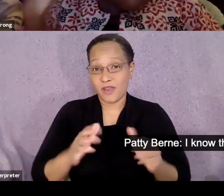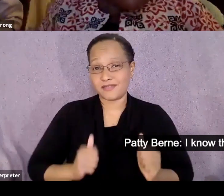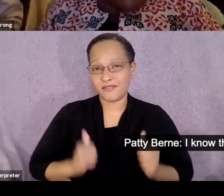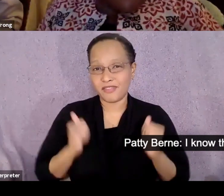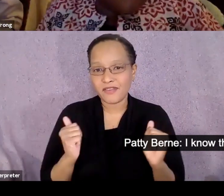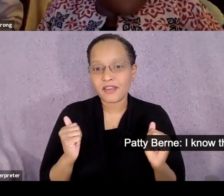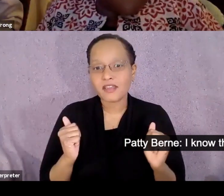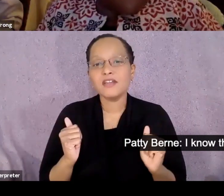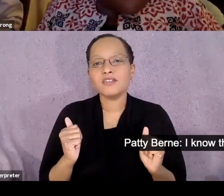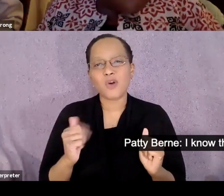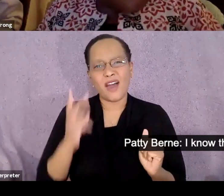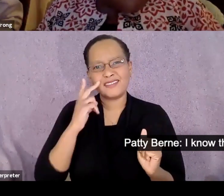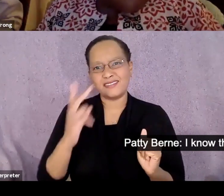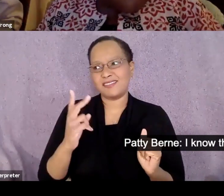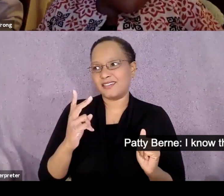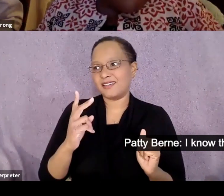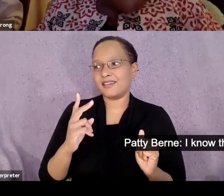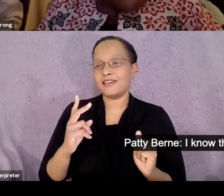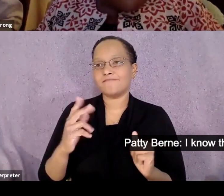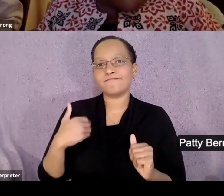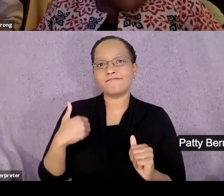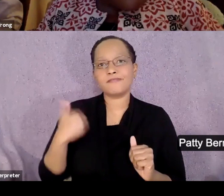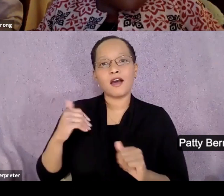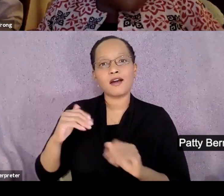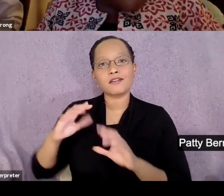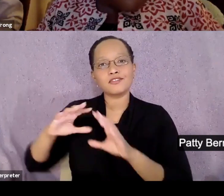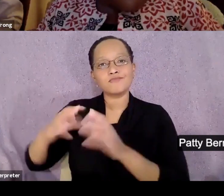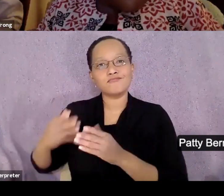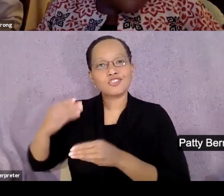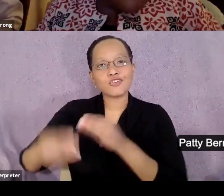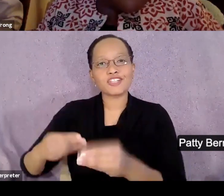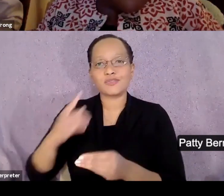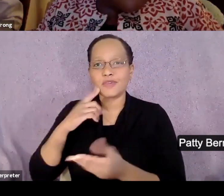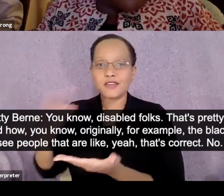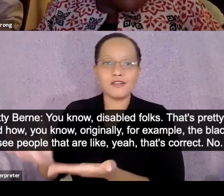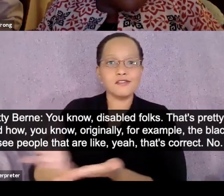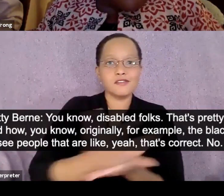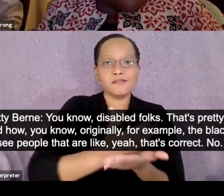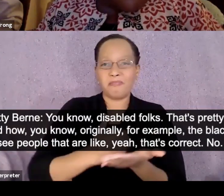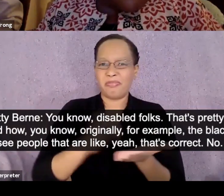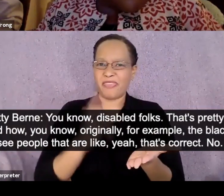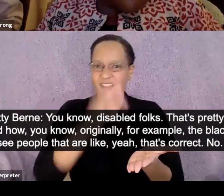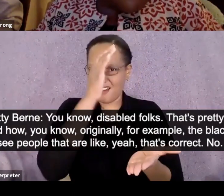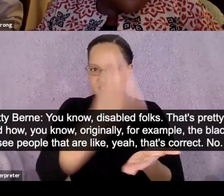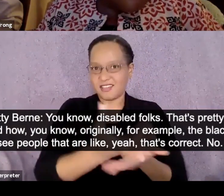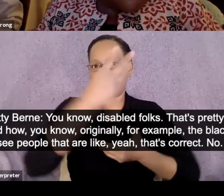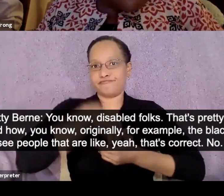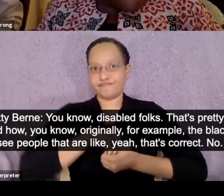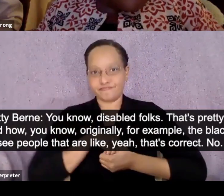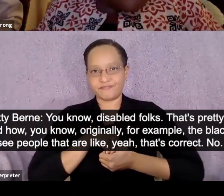being internalized really by a new group of, you know, disabled